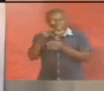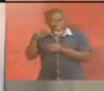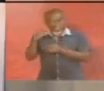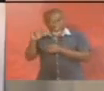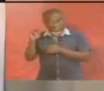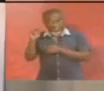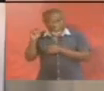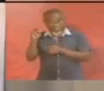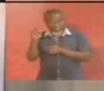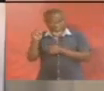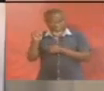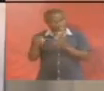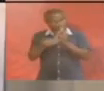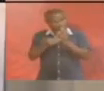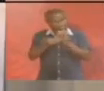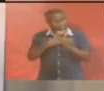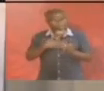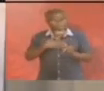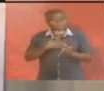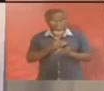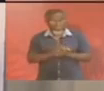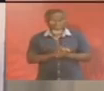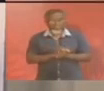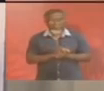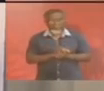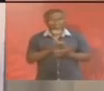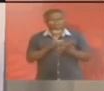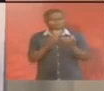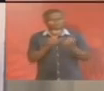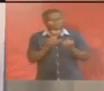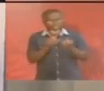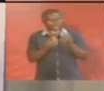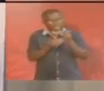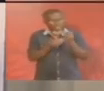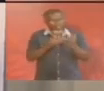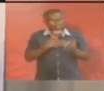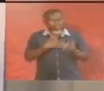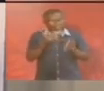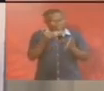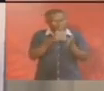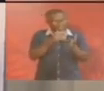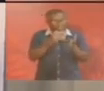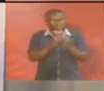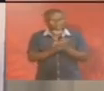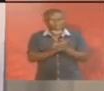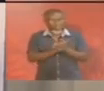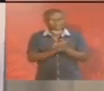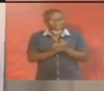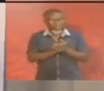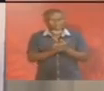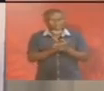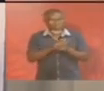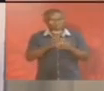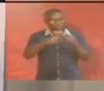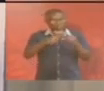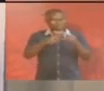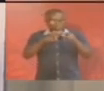Thank you, Minister. Just to reiterate quickly, this is basic virology and communicable